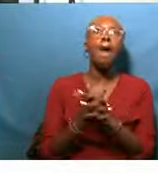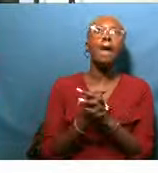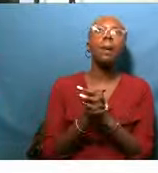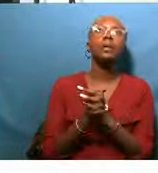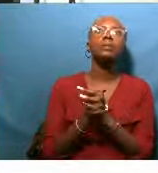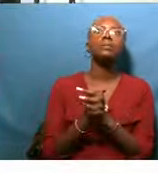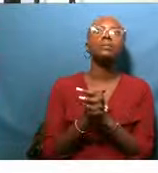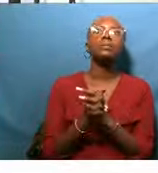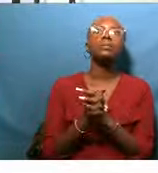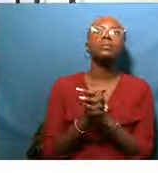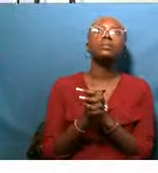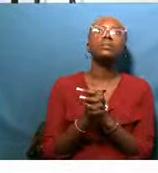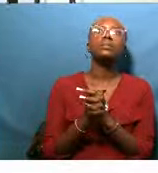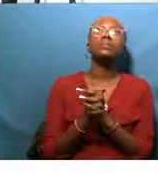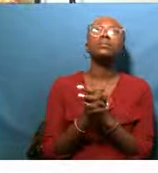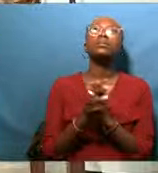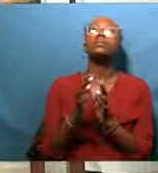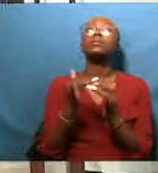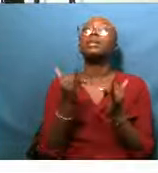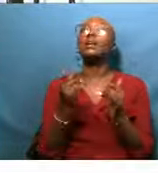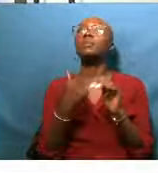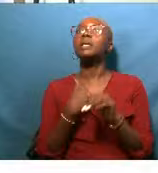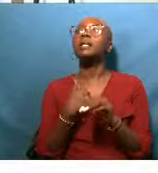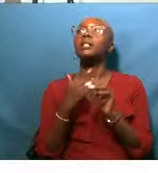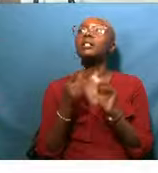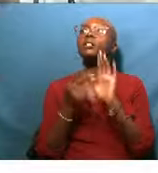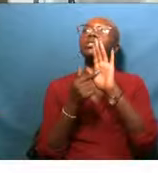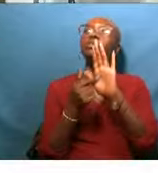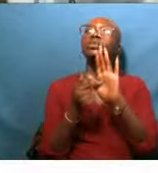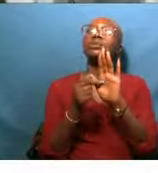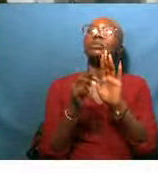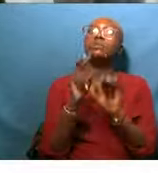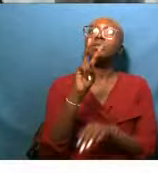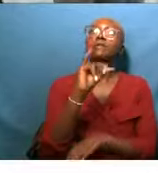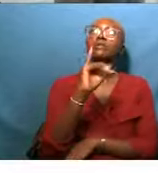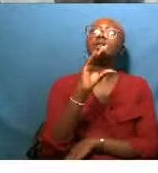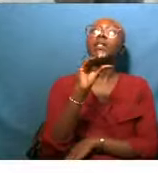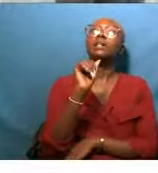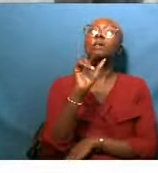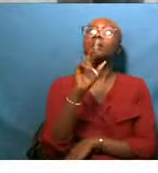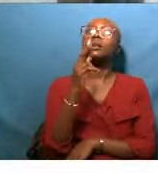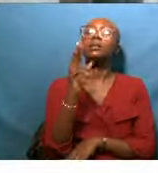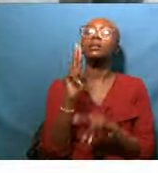General. Alikuwa amekuwa stranded, atapelekwa na nani?